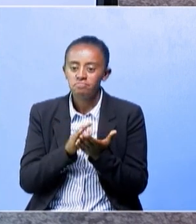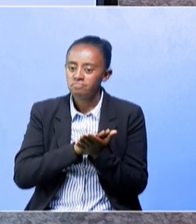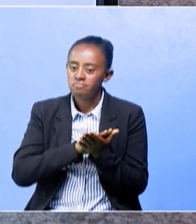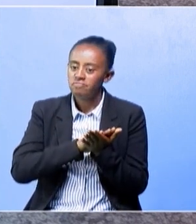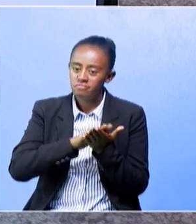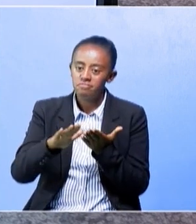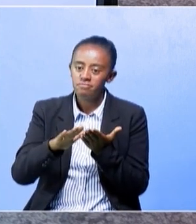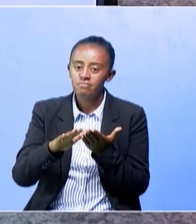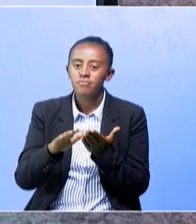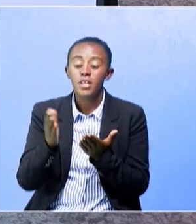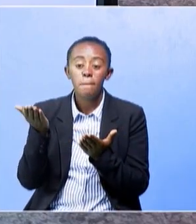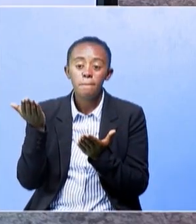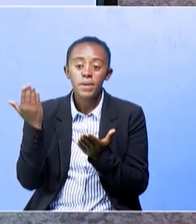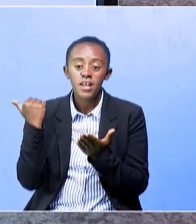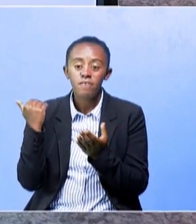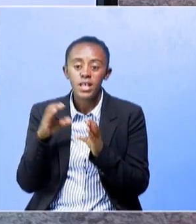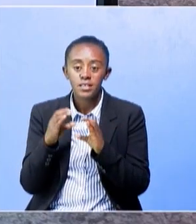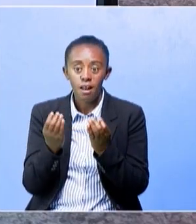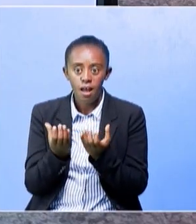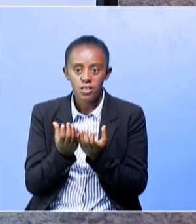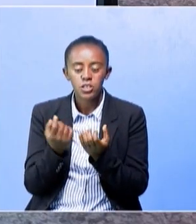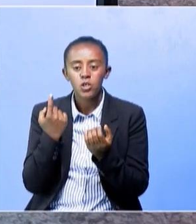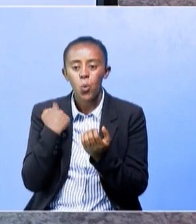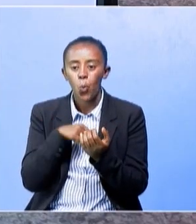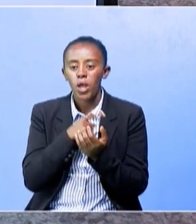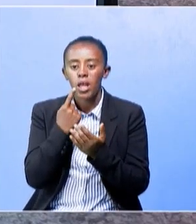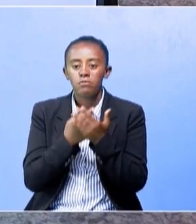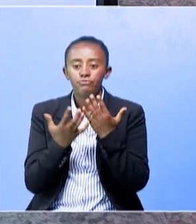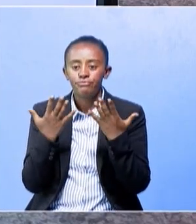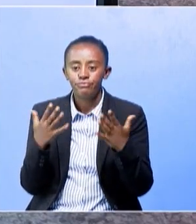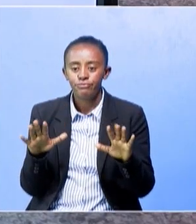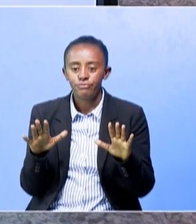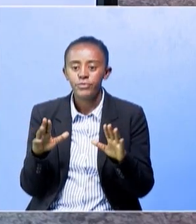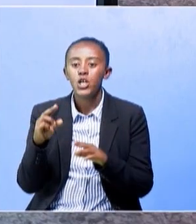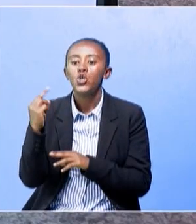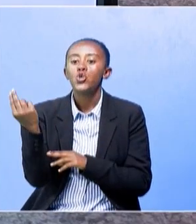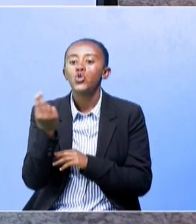Nice. In the previous class, we've talked about used to.